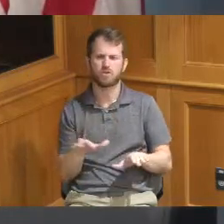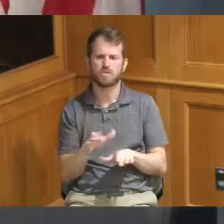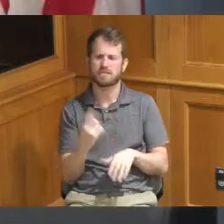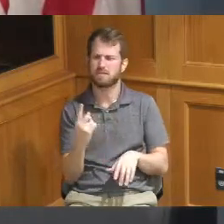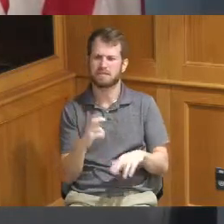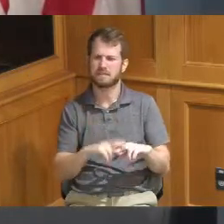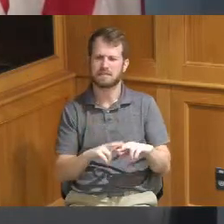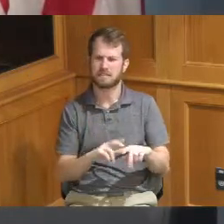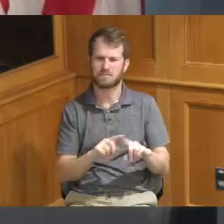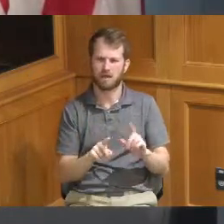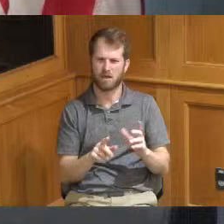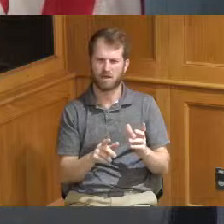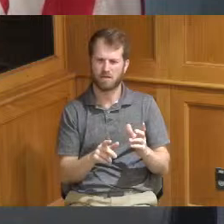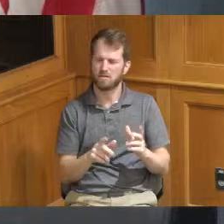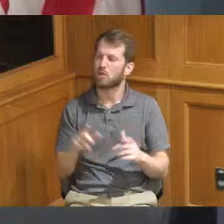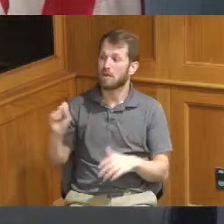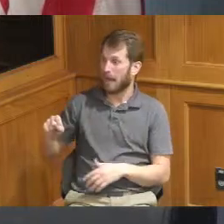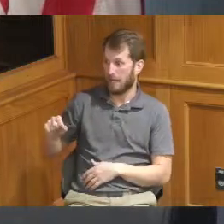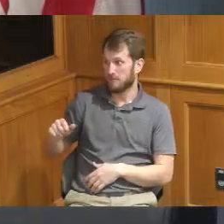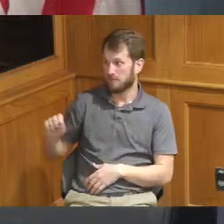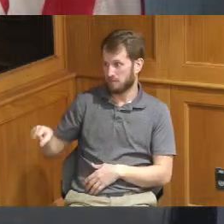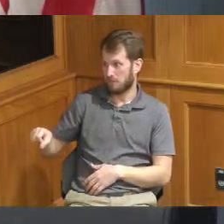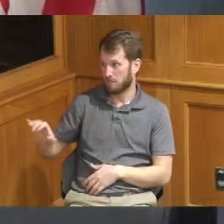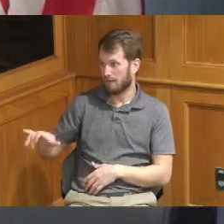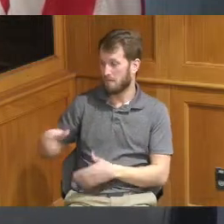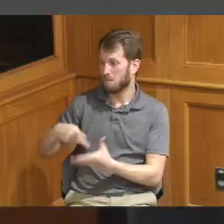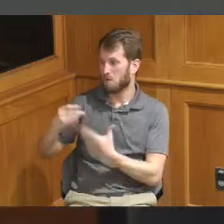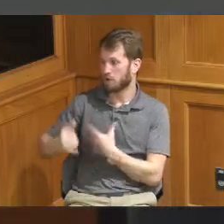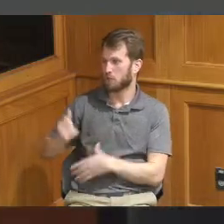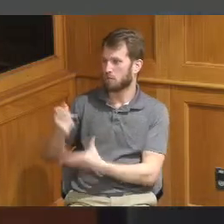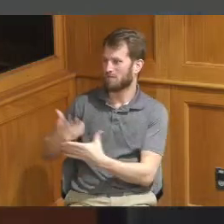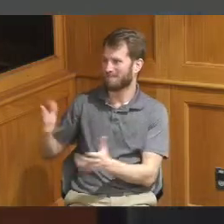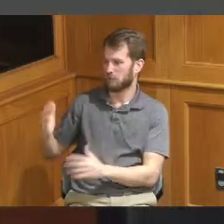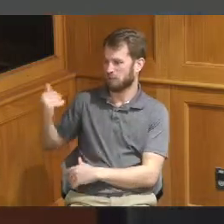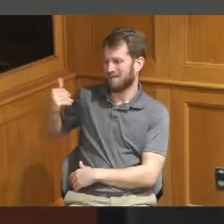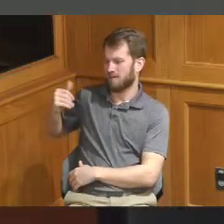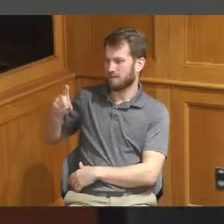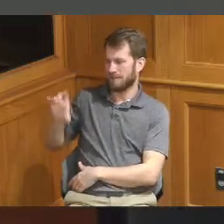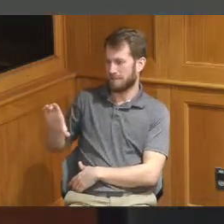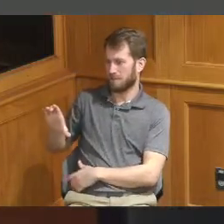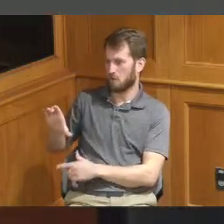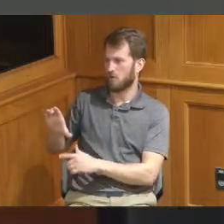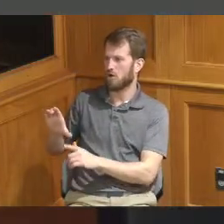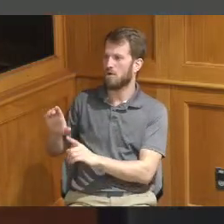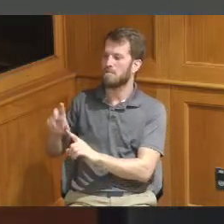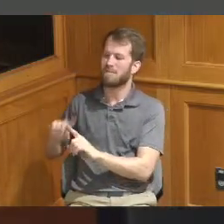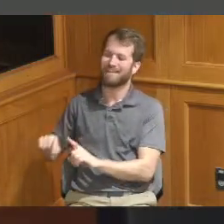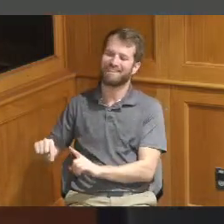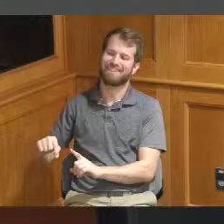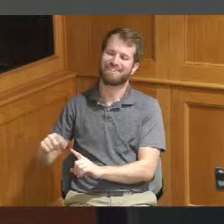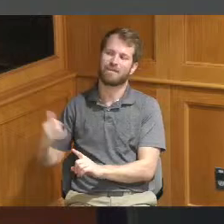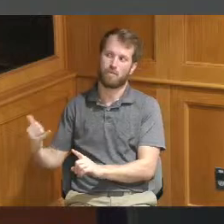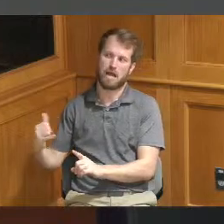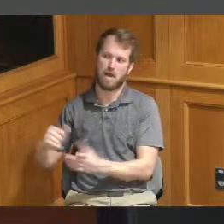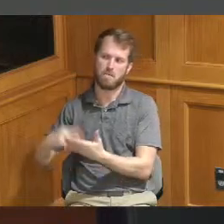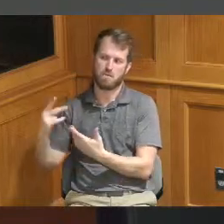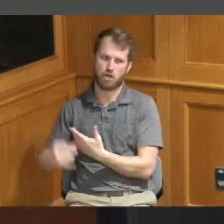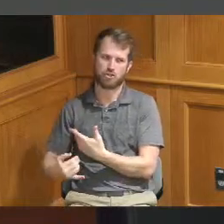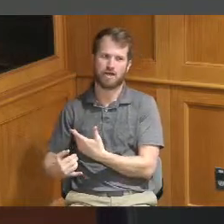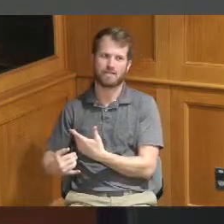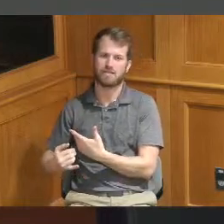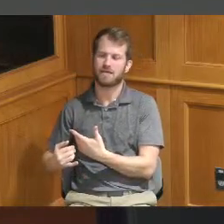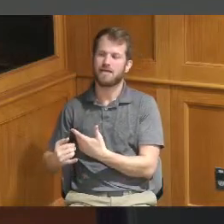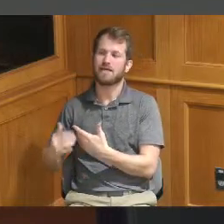We seats are or just? absolutely doing seats. That was a project the board approved in December. This is a project that is, while those seats are up, getting